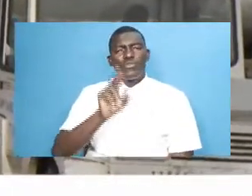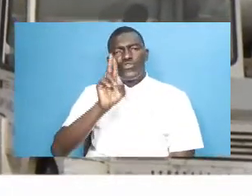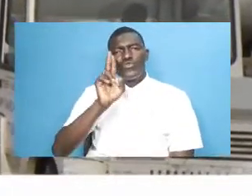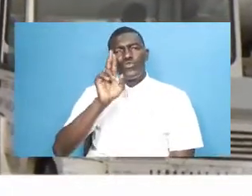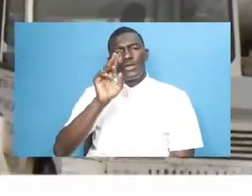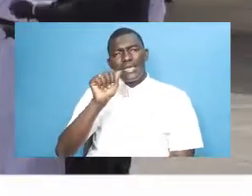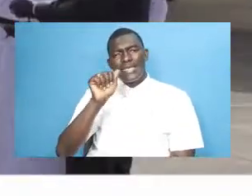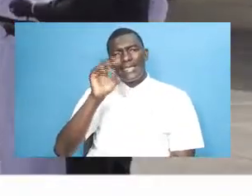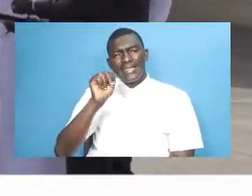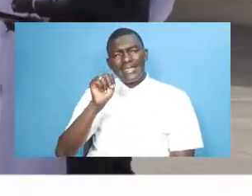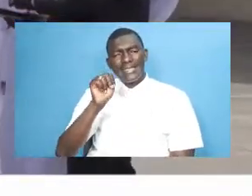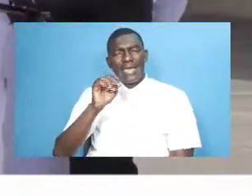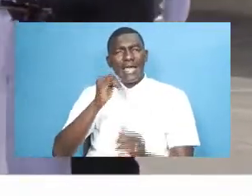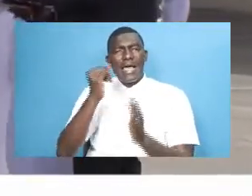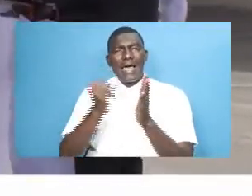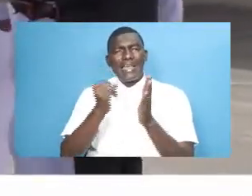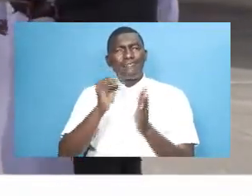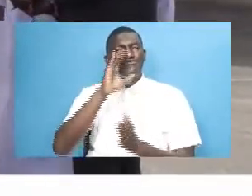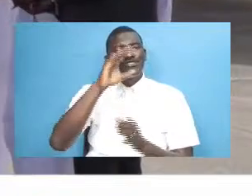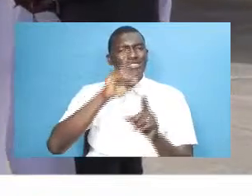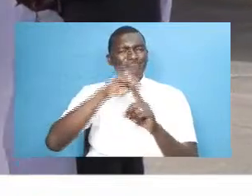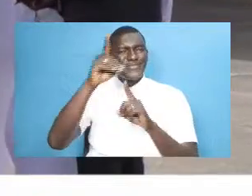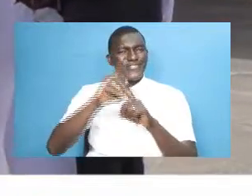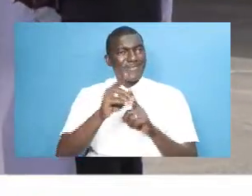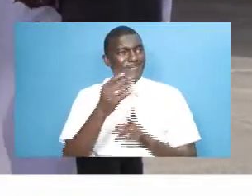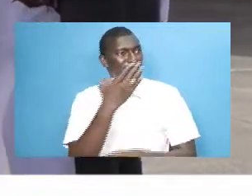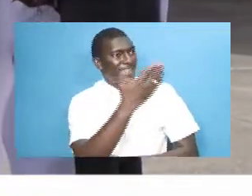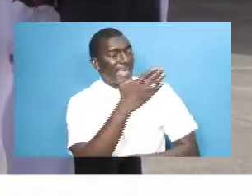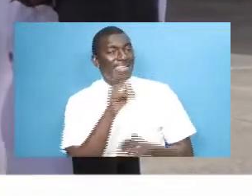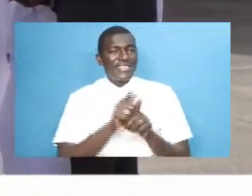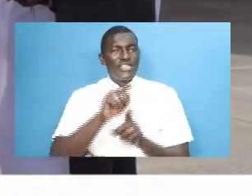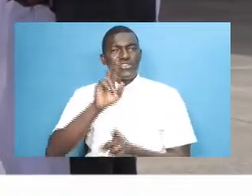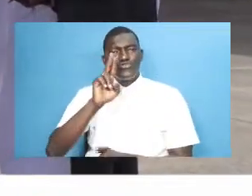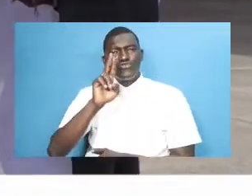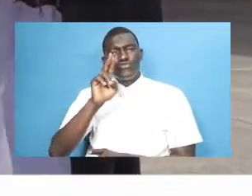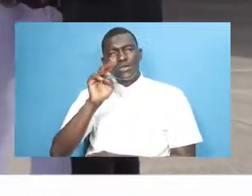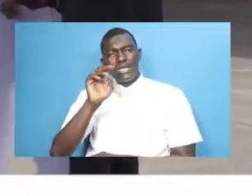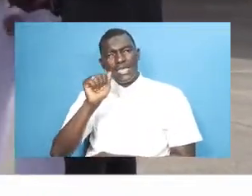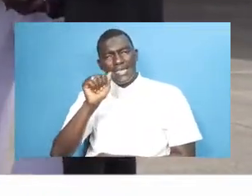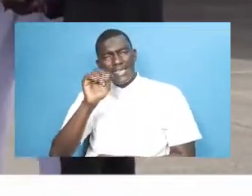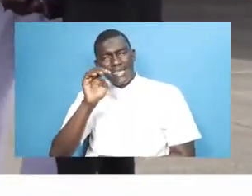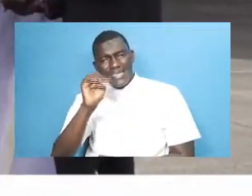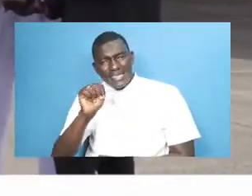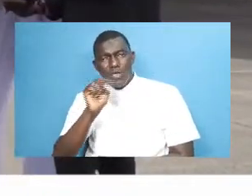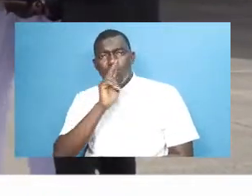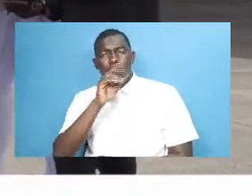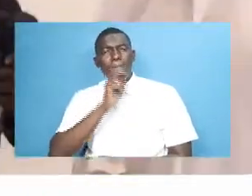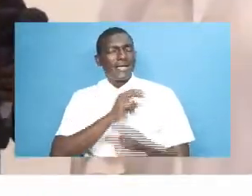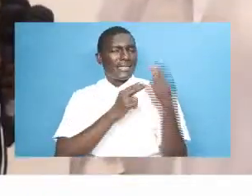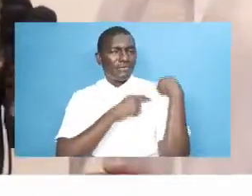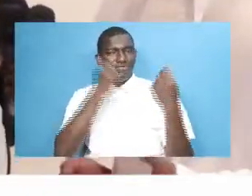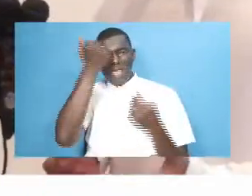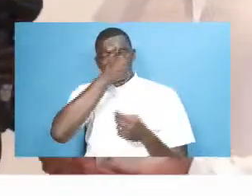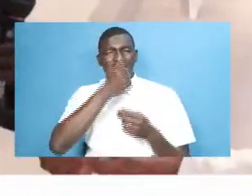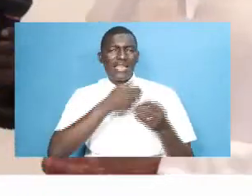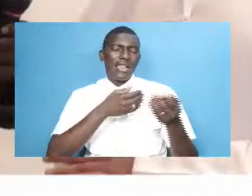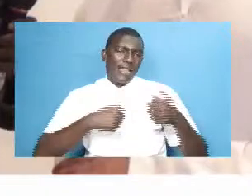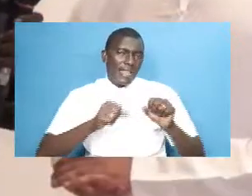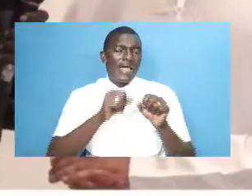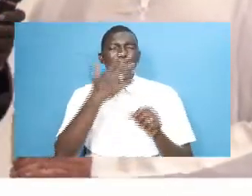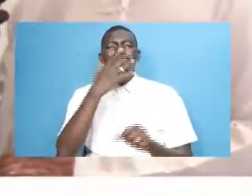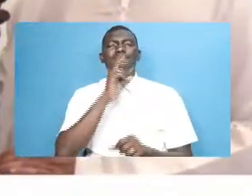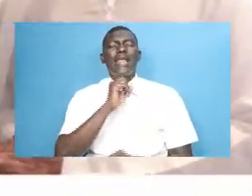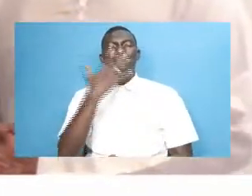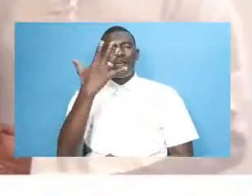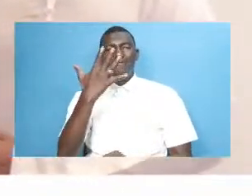Emirates, UAE. Saif is UAE's head of African affairs, and he spoke on behalf of the 5-man delegation to the Gambia.